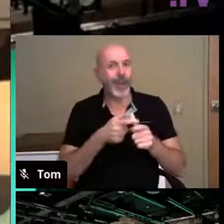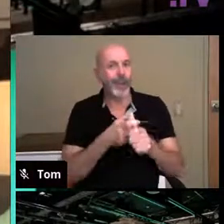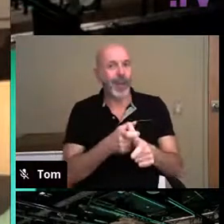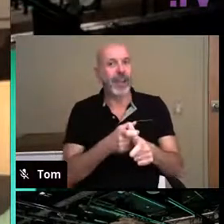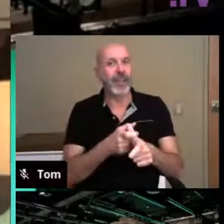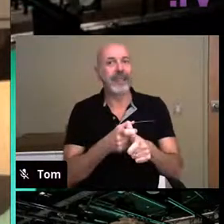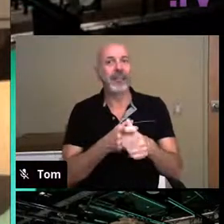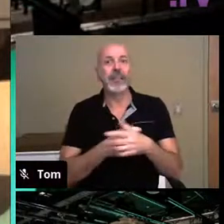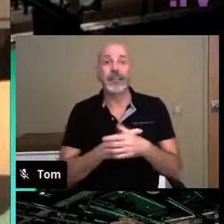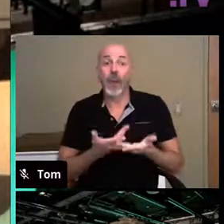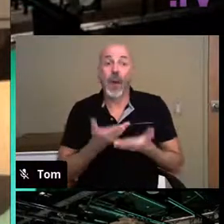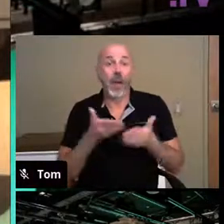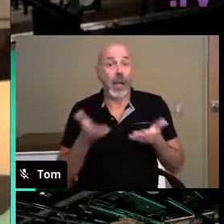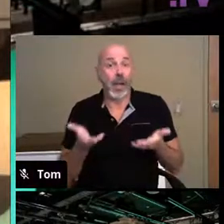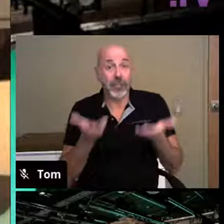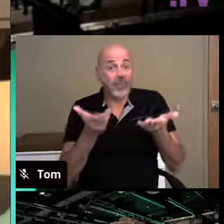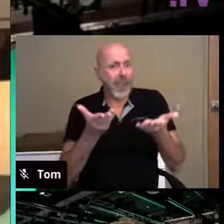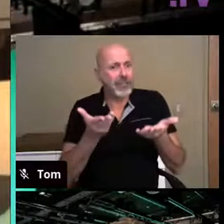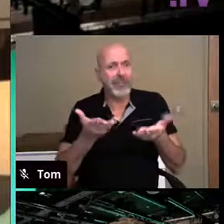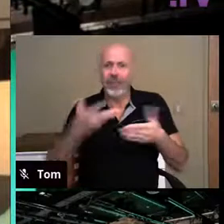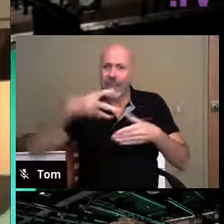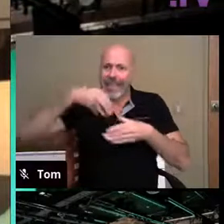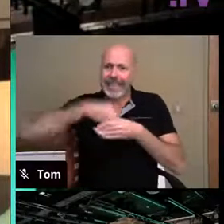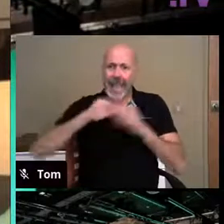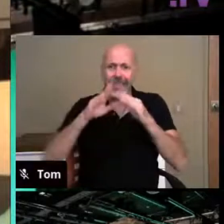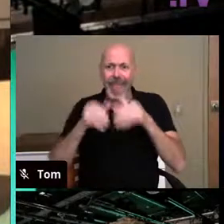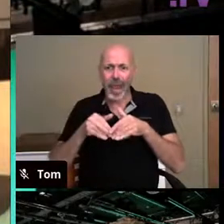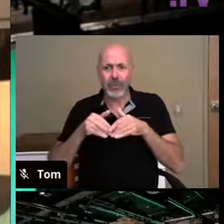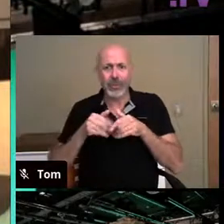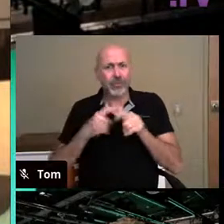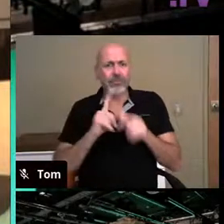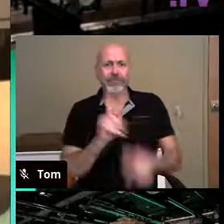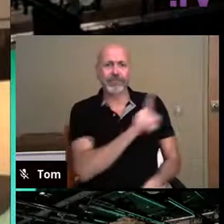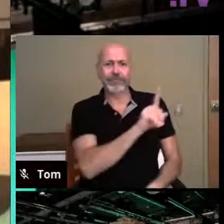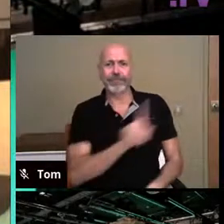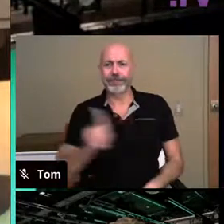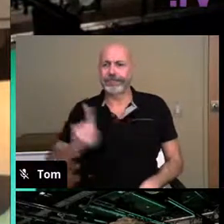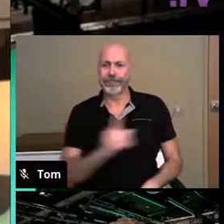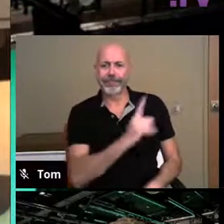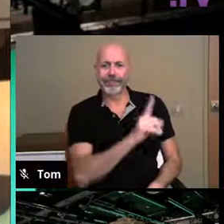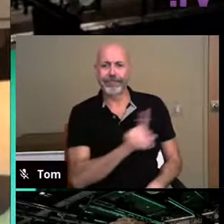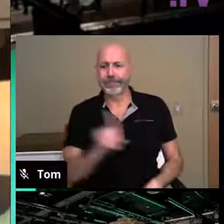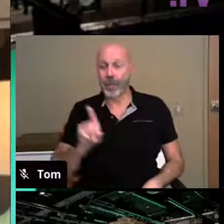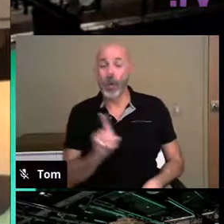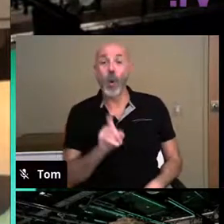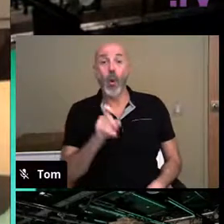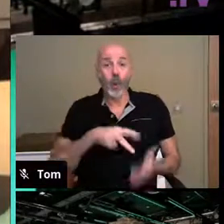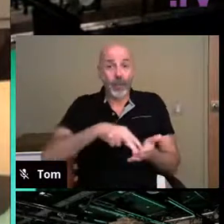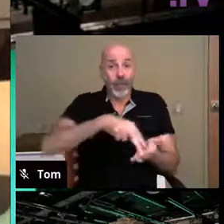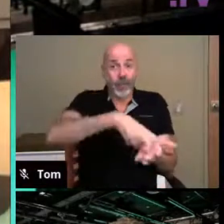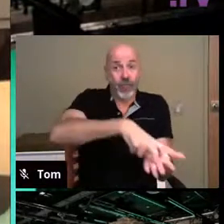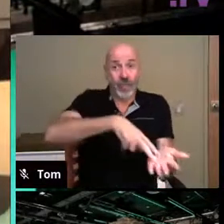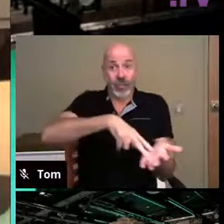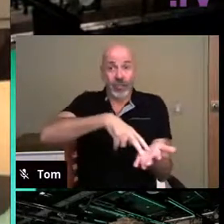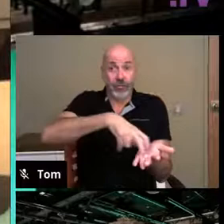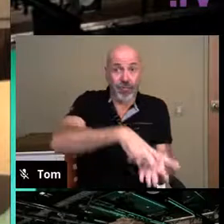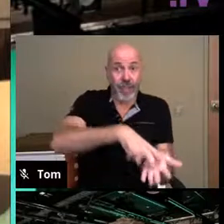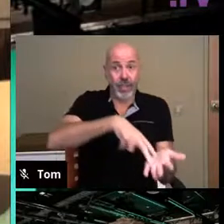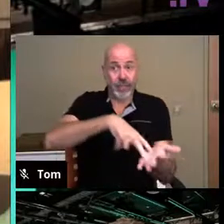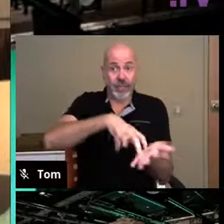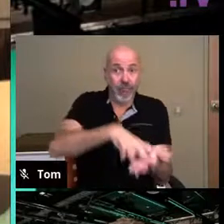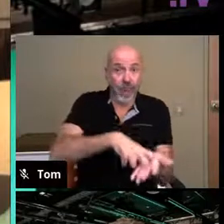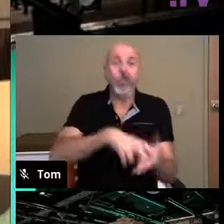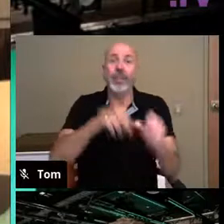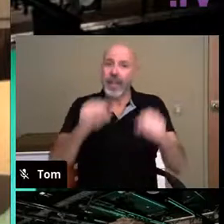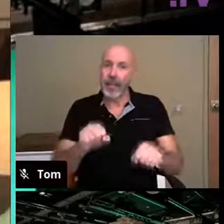even suggest inside pacing. And if your knees can take it and all of that, and you can do walking lunges, you know, you can do 1/5 of the